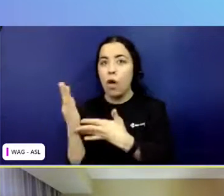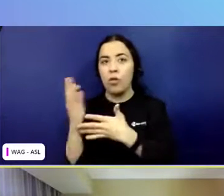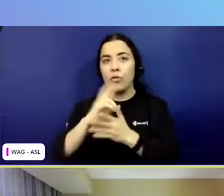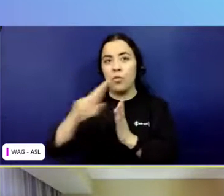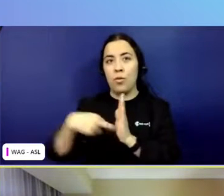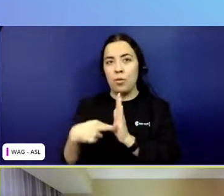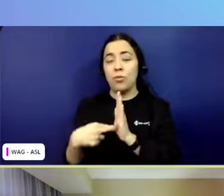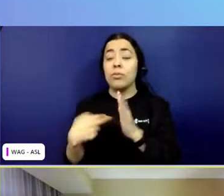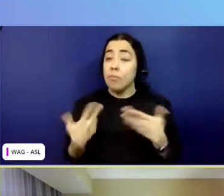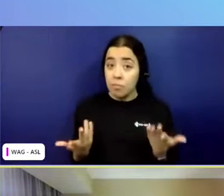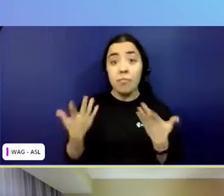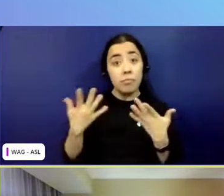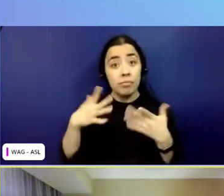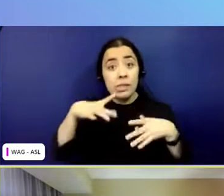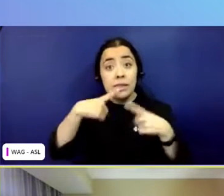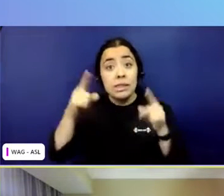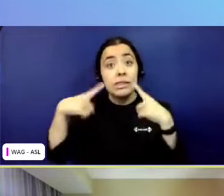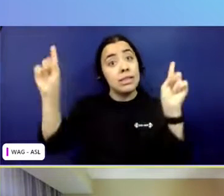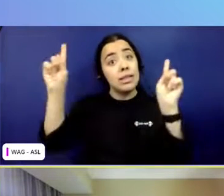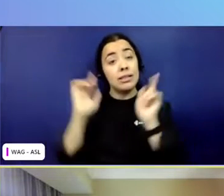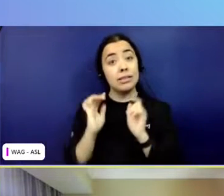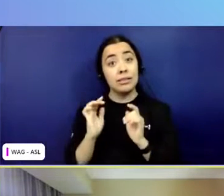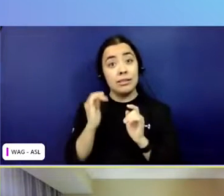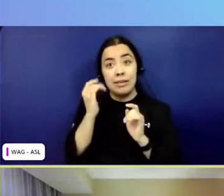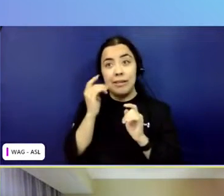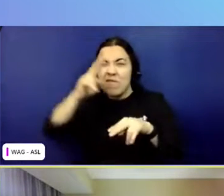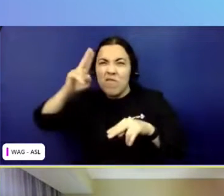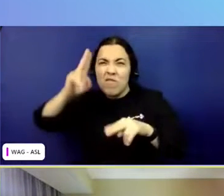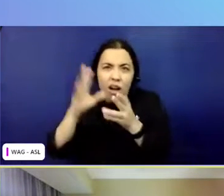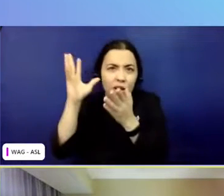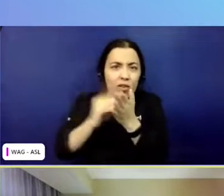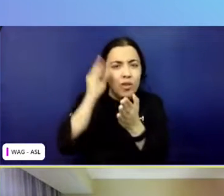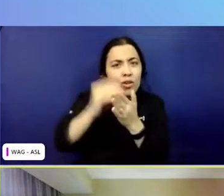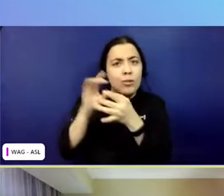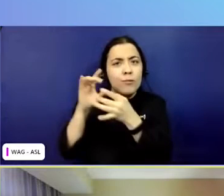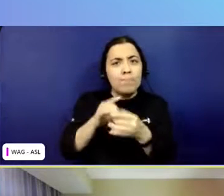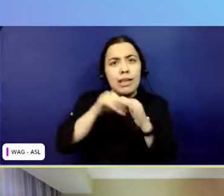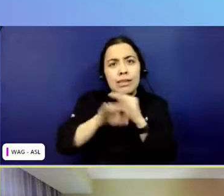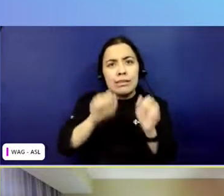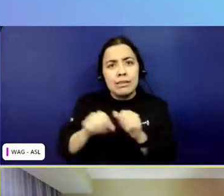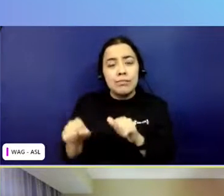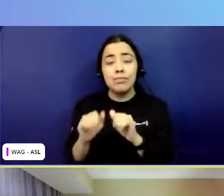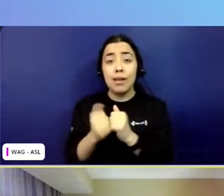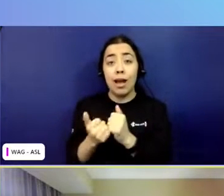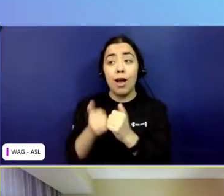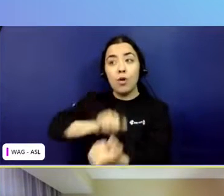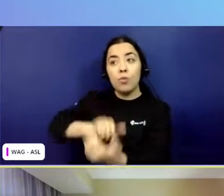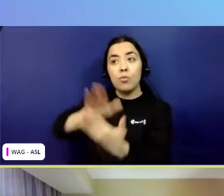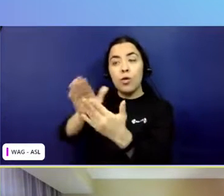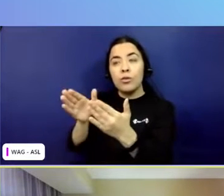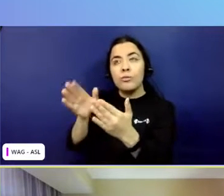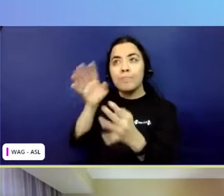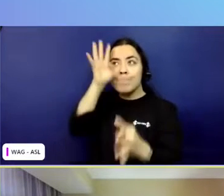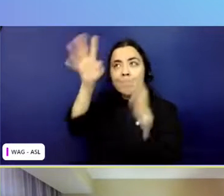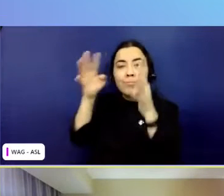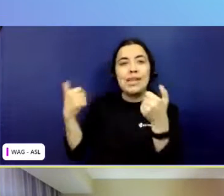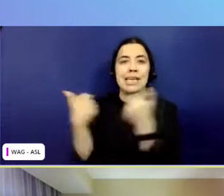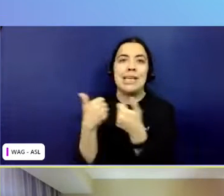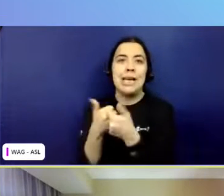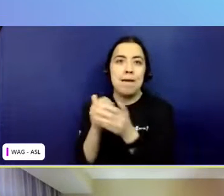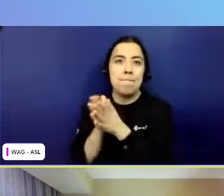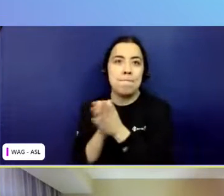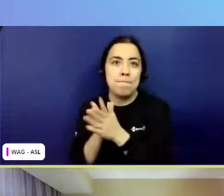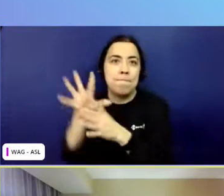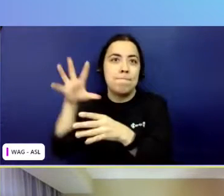found success in making accessibility fun to learn by taking a gaming approach. I turn it